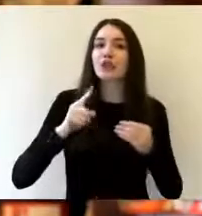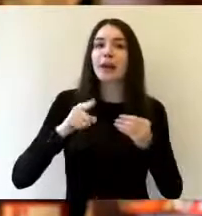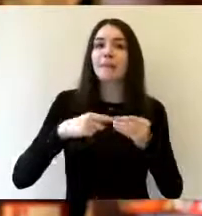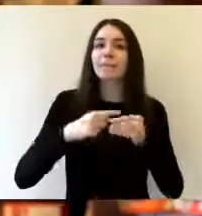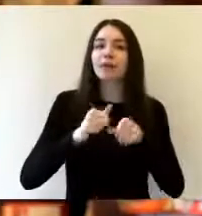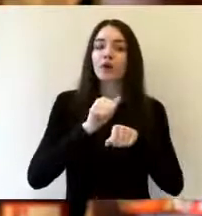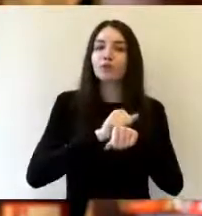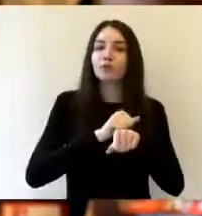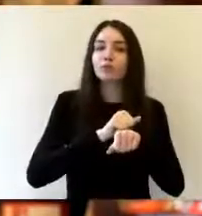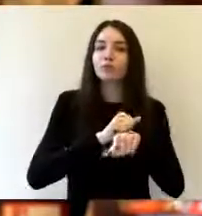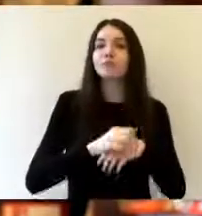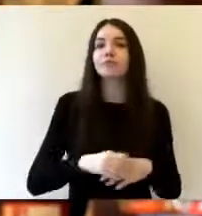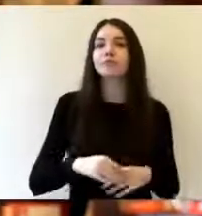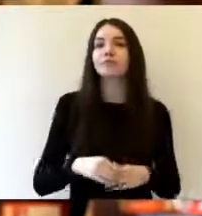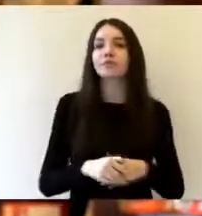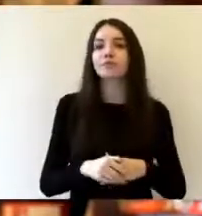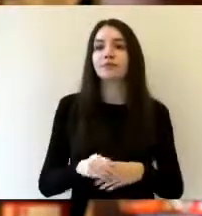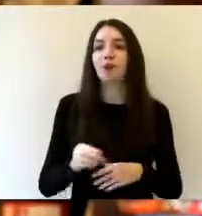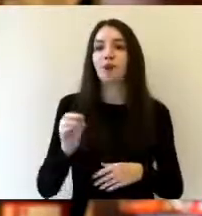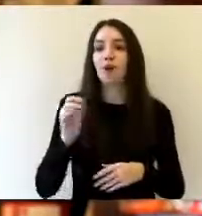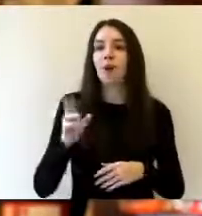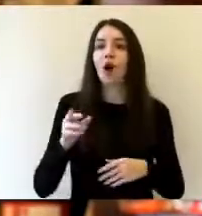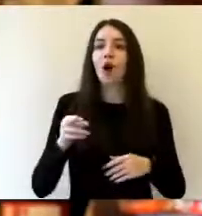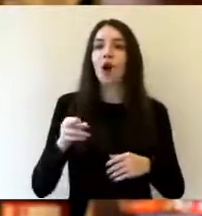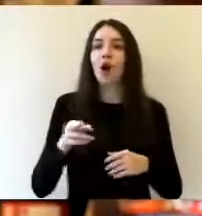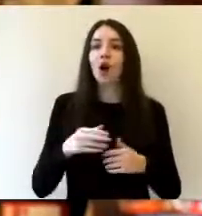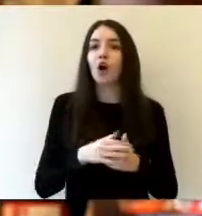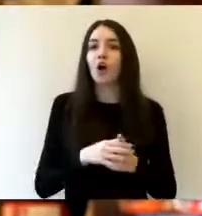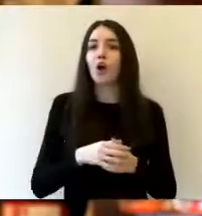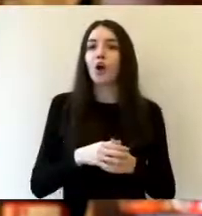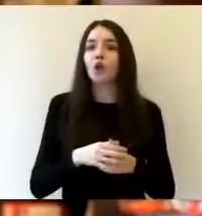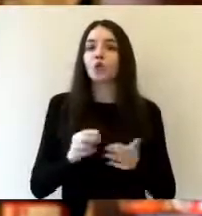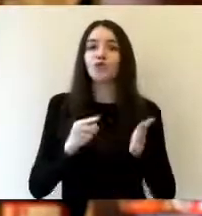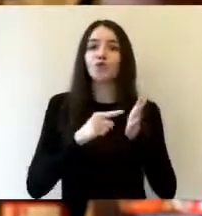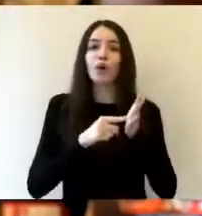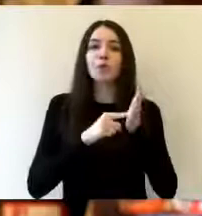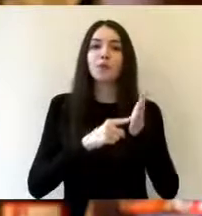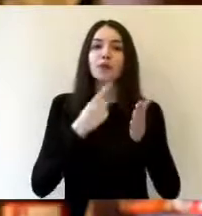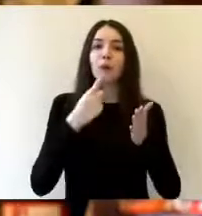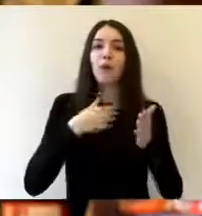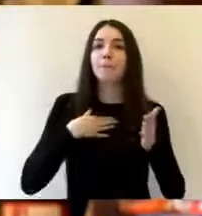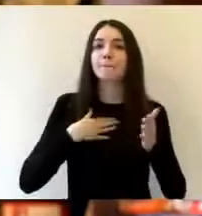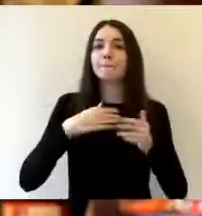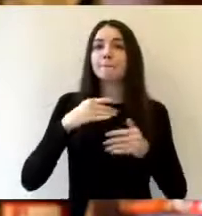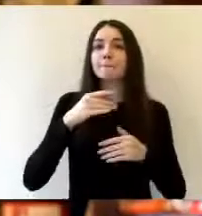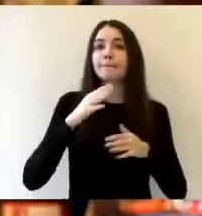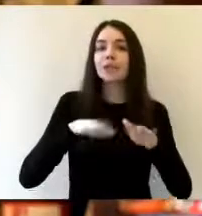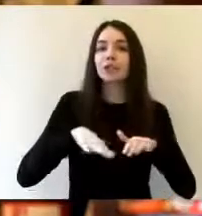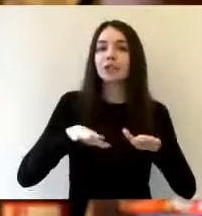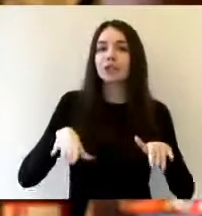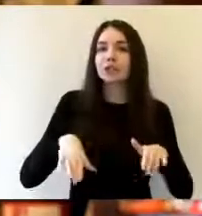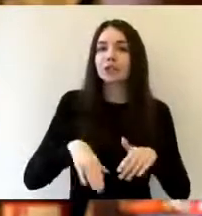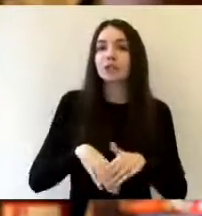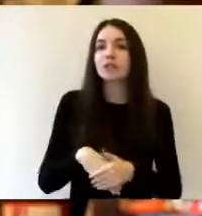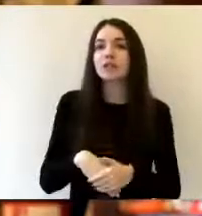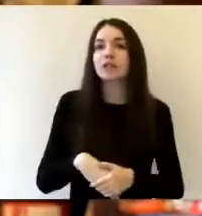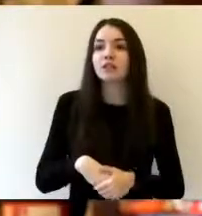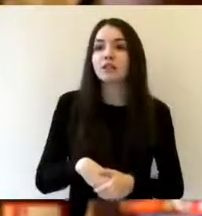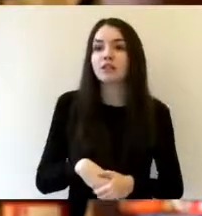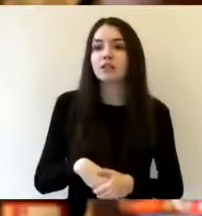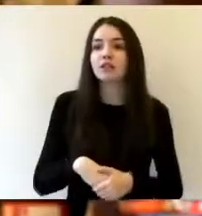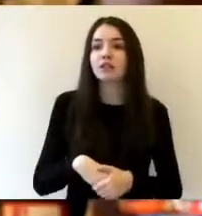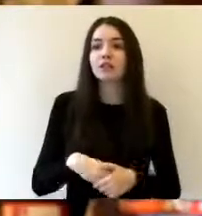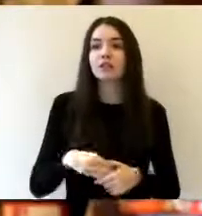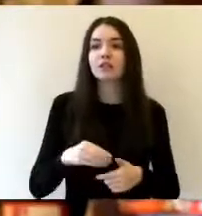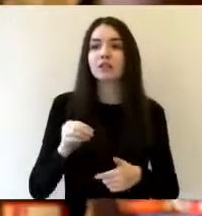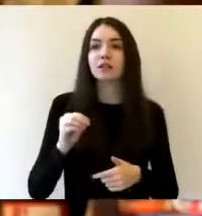refers to one of my children, was a stone that I pulled out of, like, a block in my neighborhood when they raised it to the ground. And they